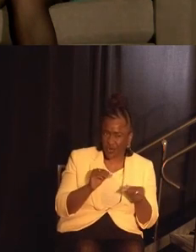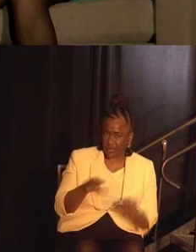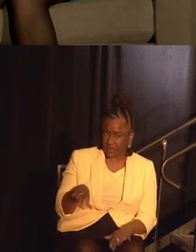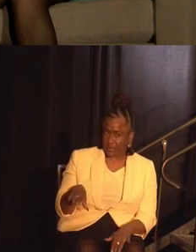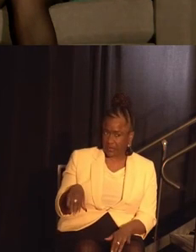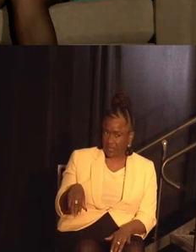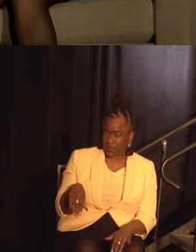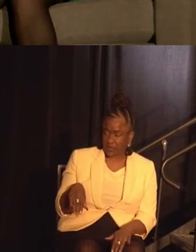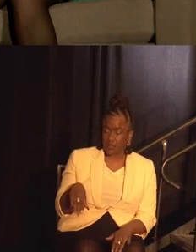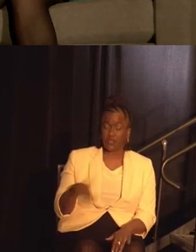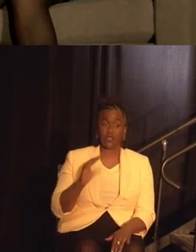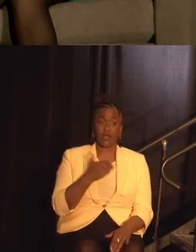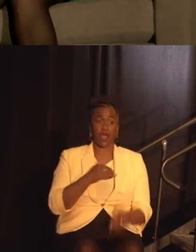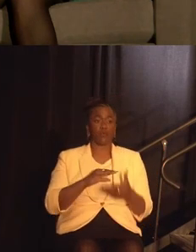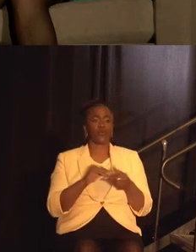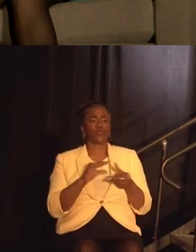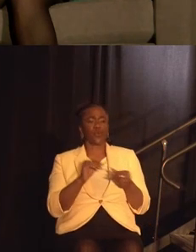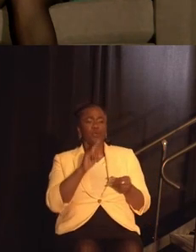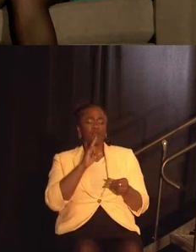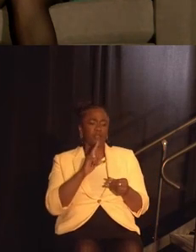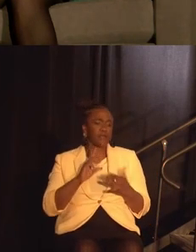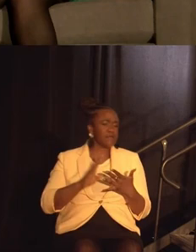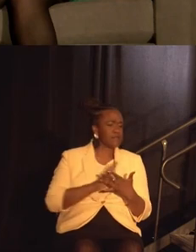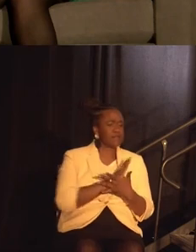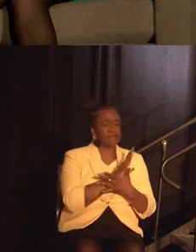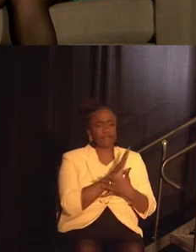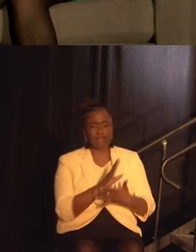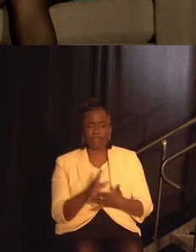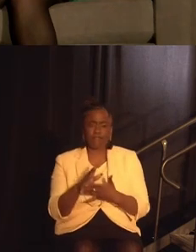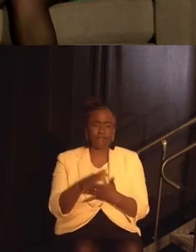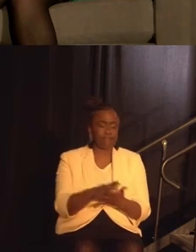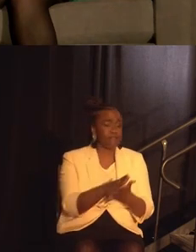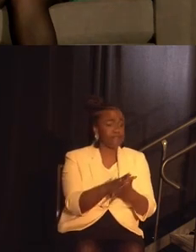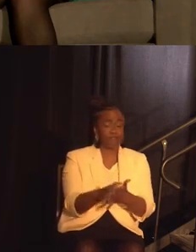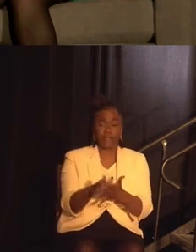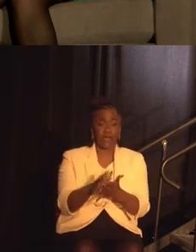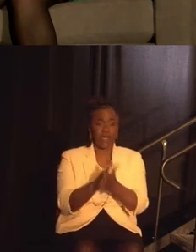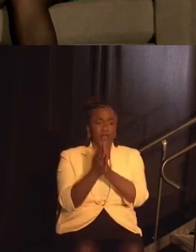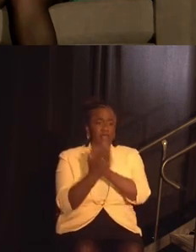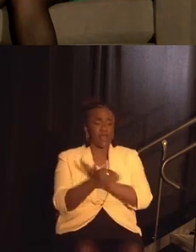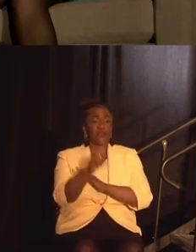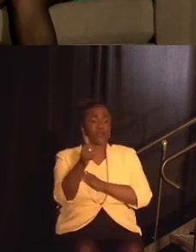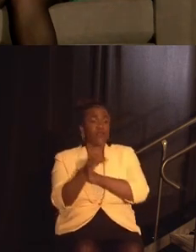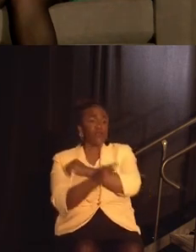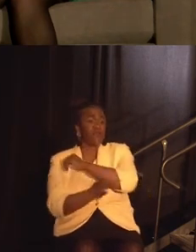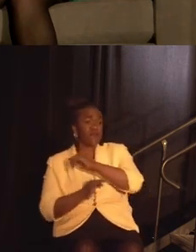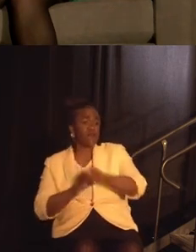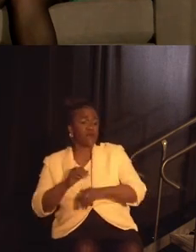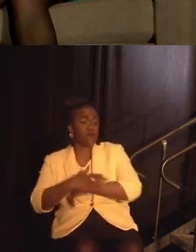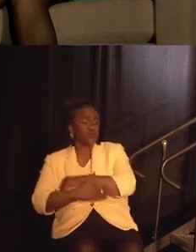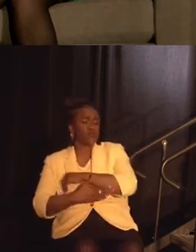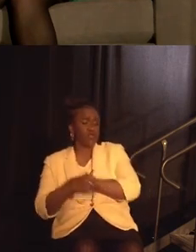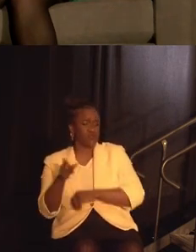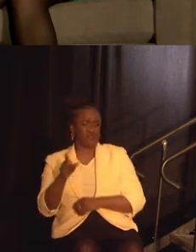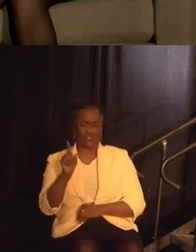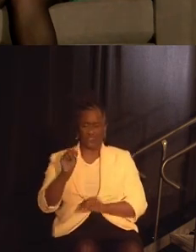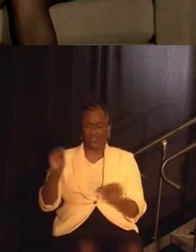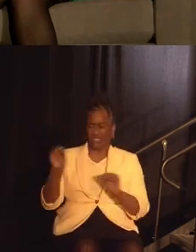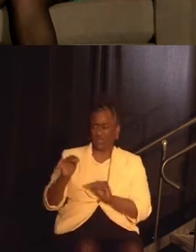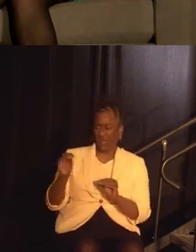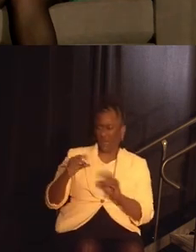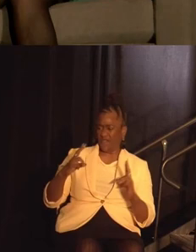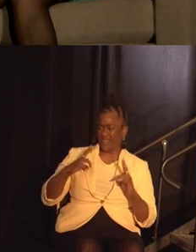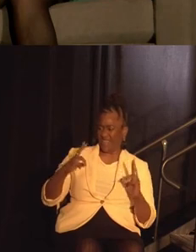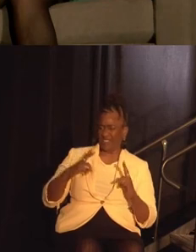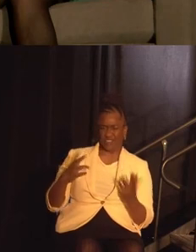yet. Our story moves across that steel blue fantasy onto another continent toward a place where there's no such thing as